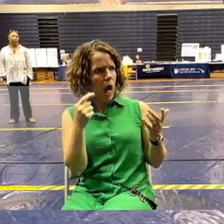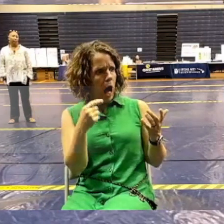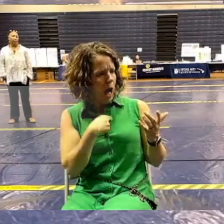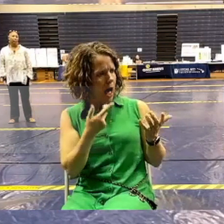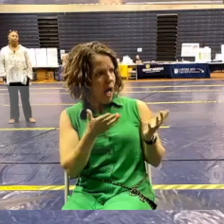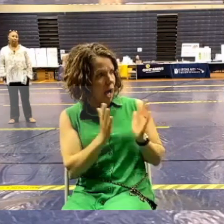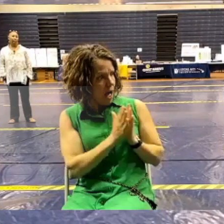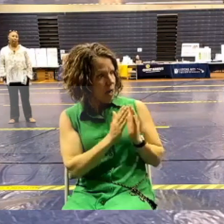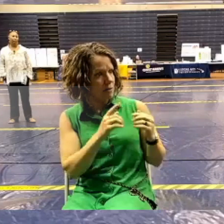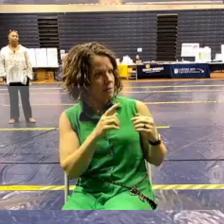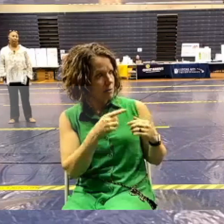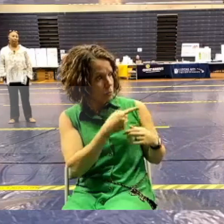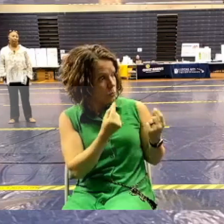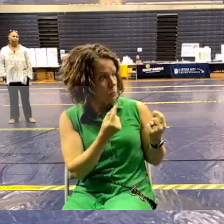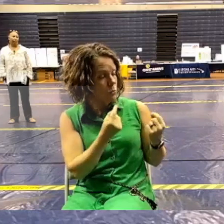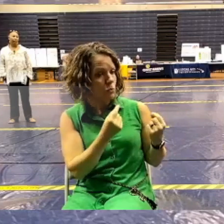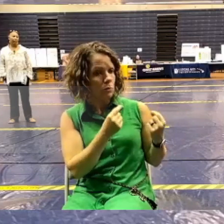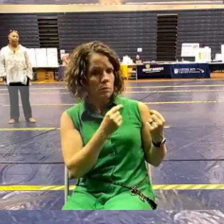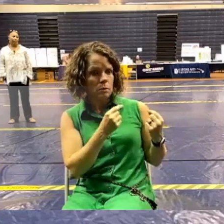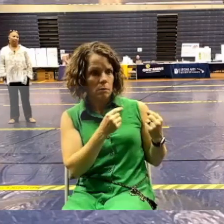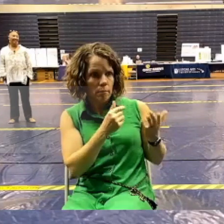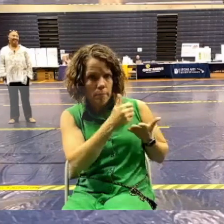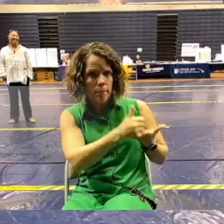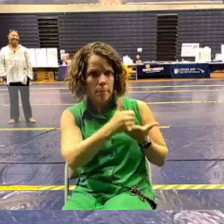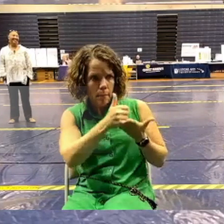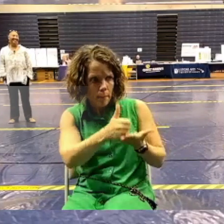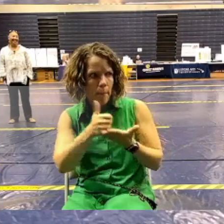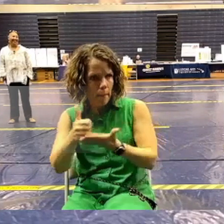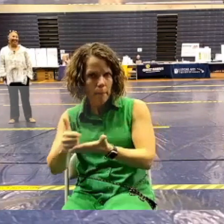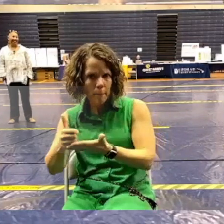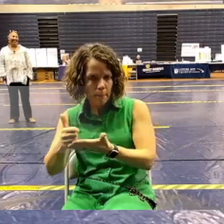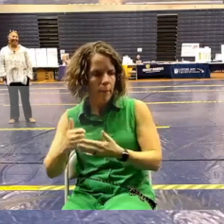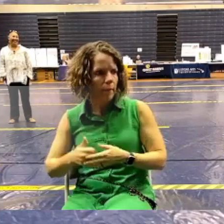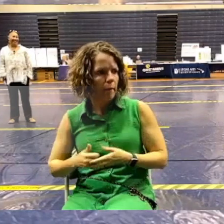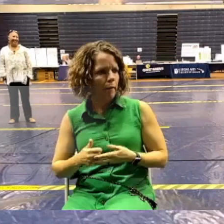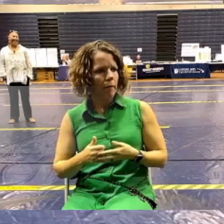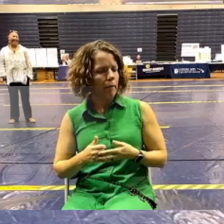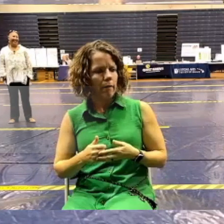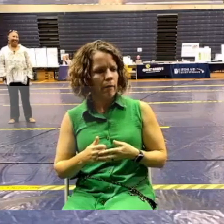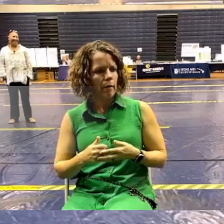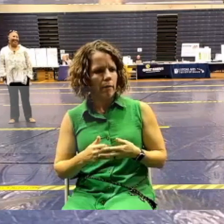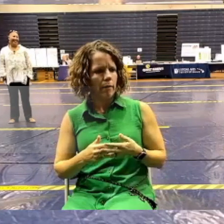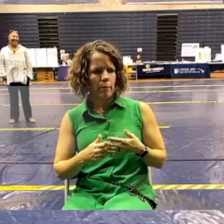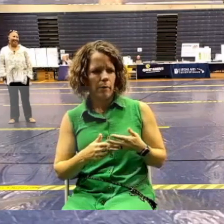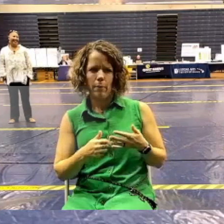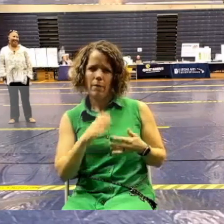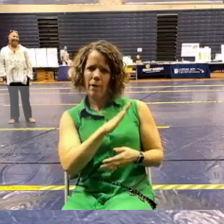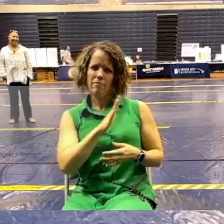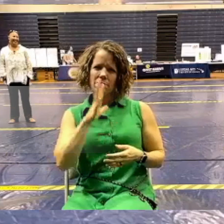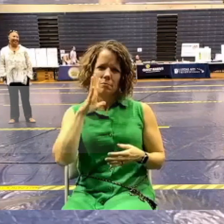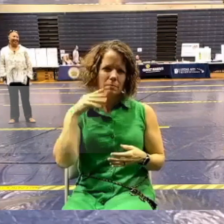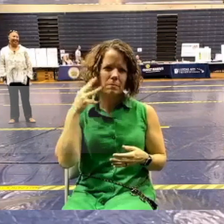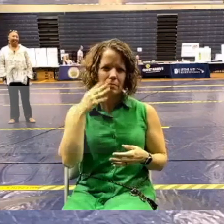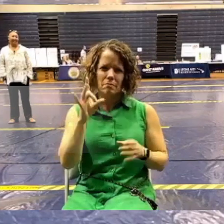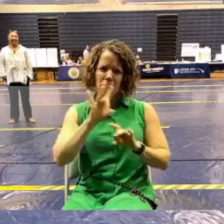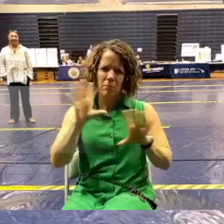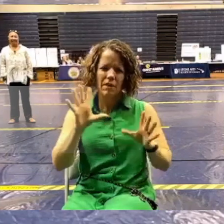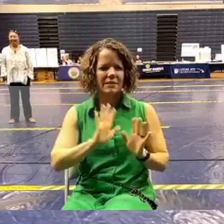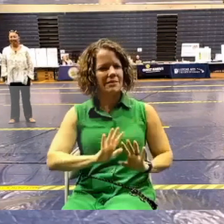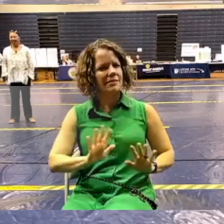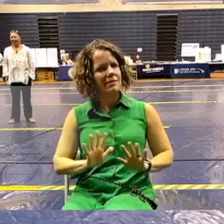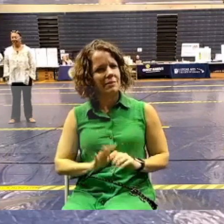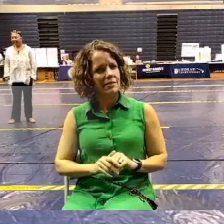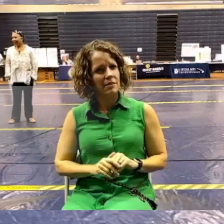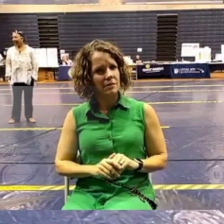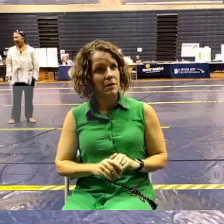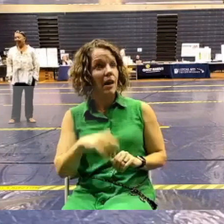So they're about to get up and give a report. I don't know what they're going to say because I got to tell you, I don't tell them what to say. If you guys know this group,